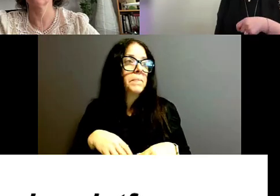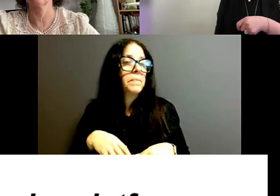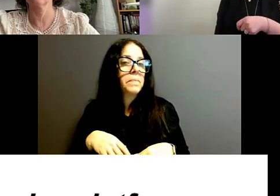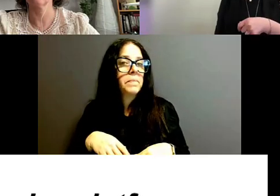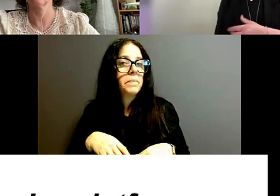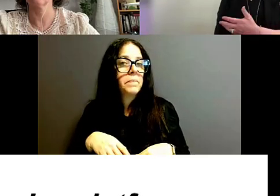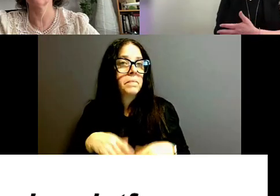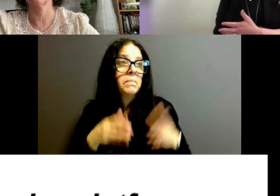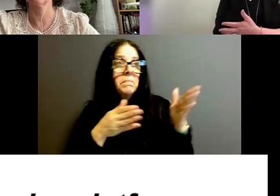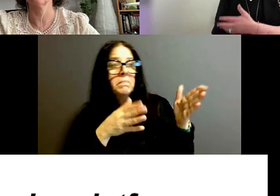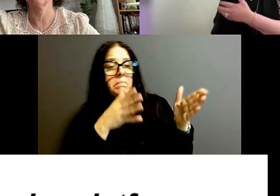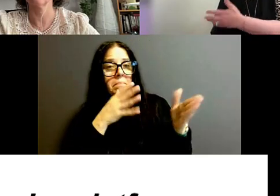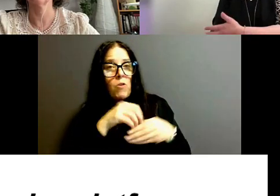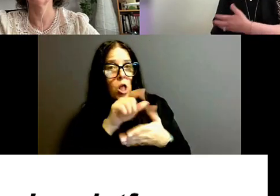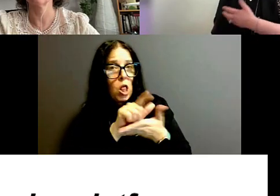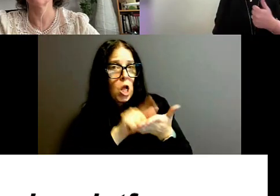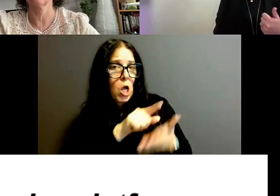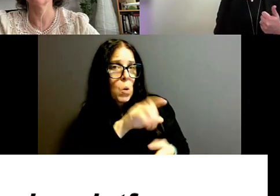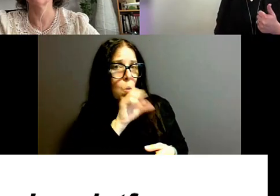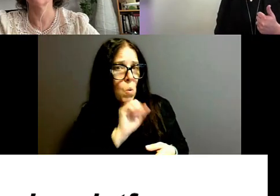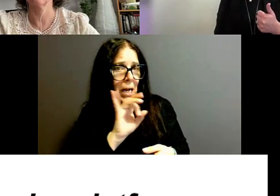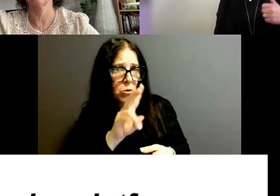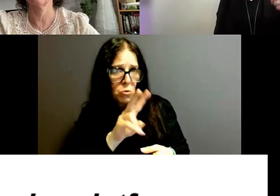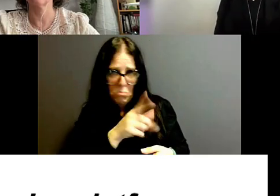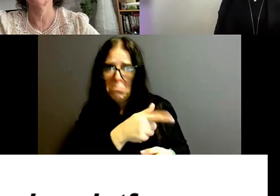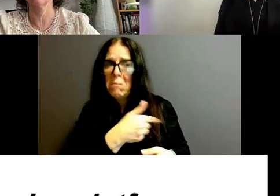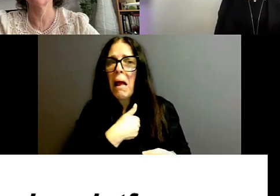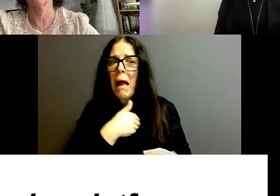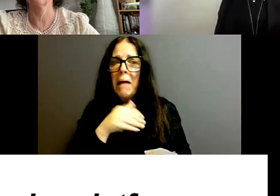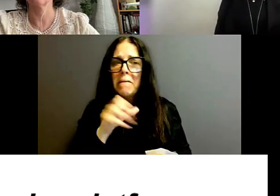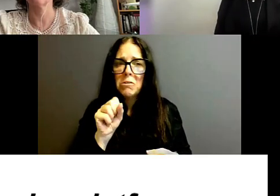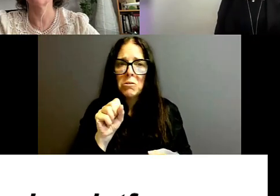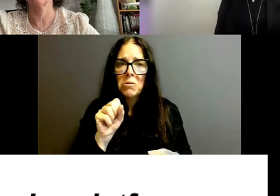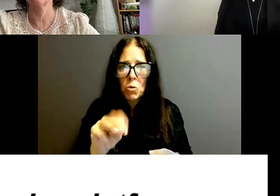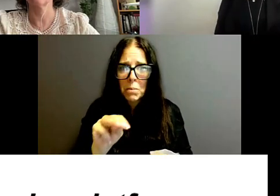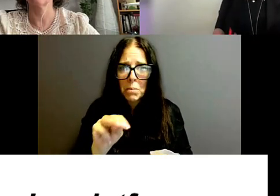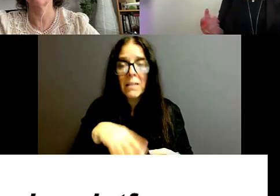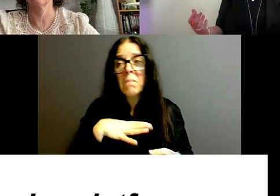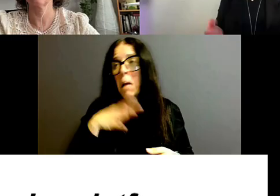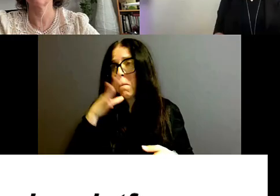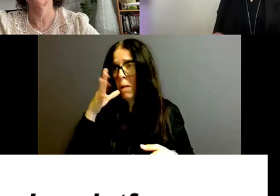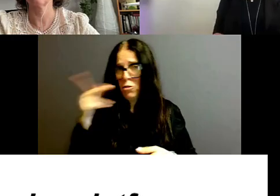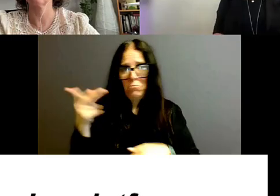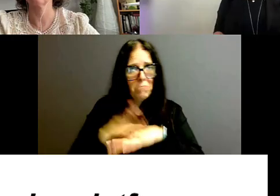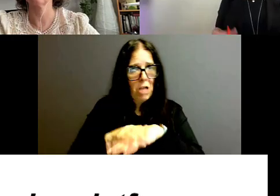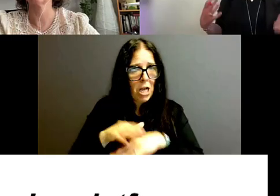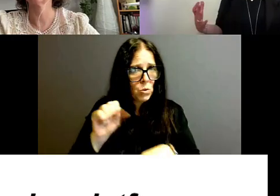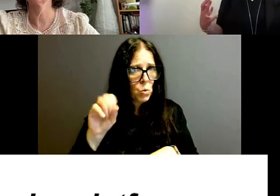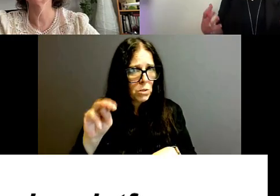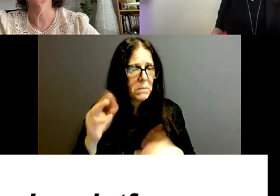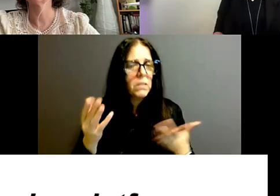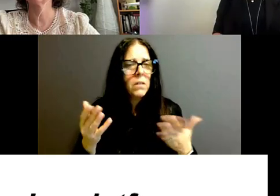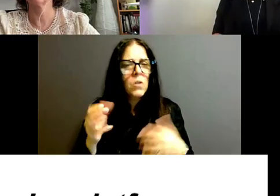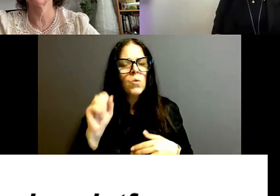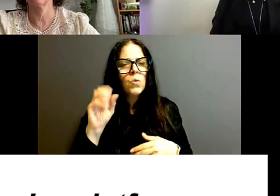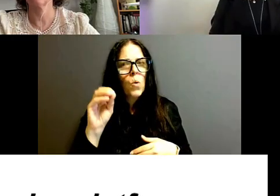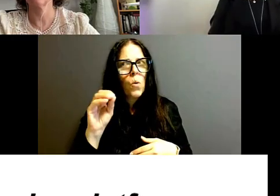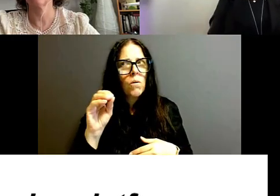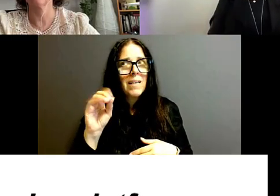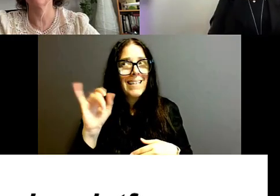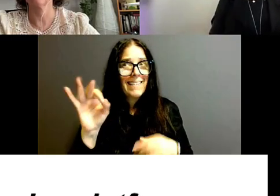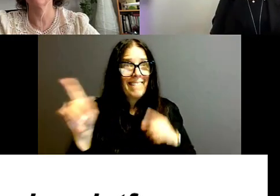my mother-in-law, she's 82, she's on social media, and my parents both are too. So, if they're on it,